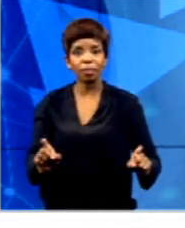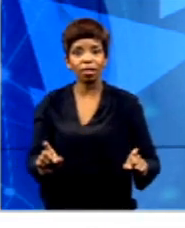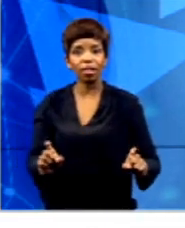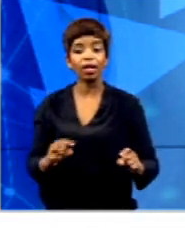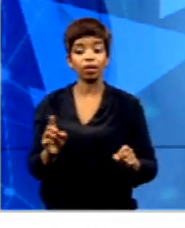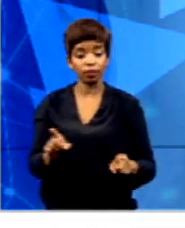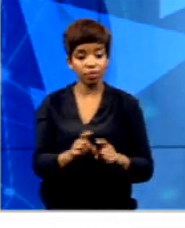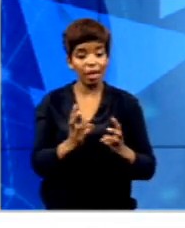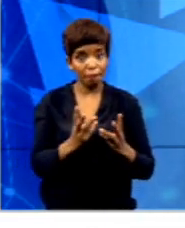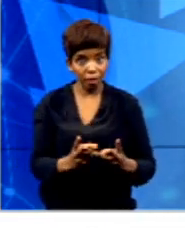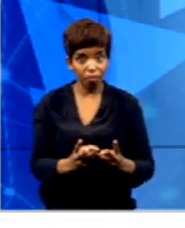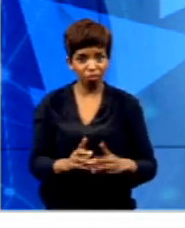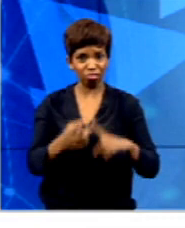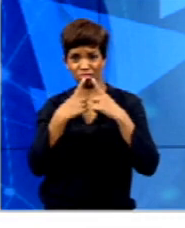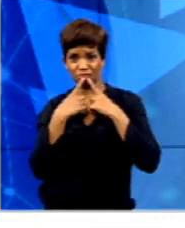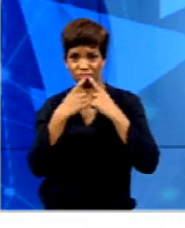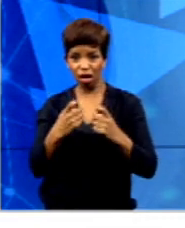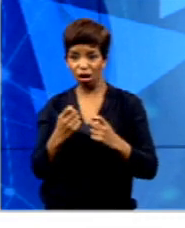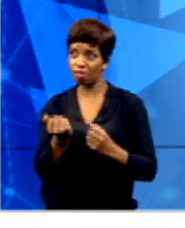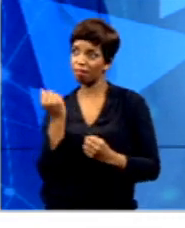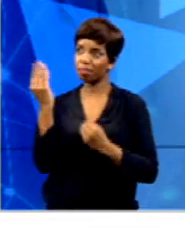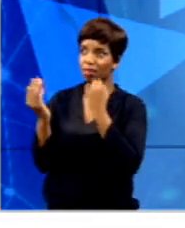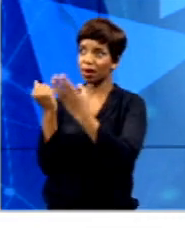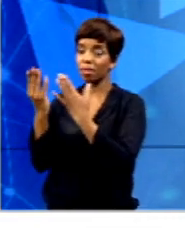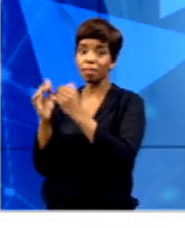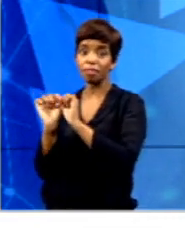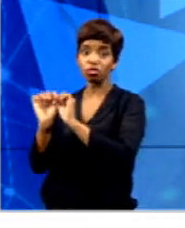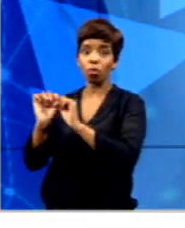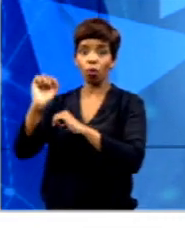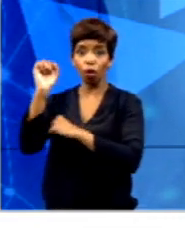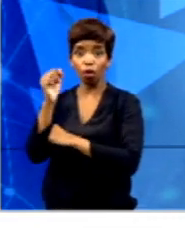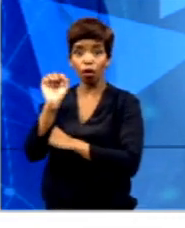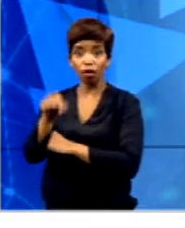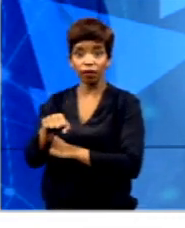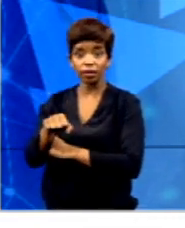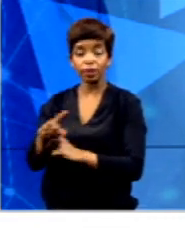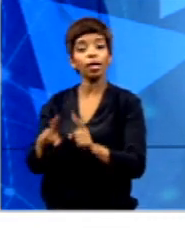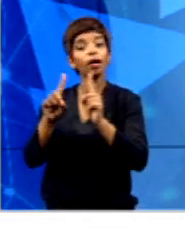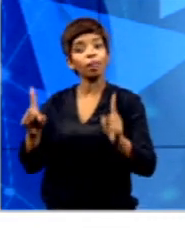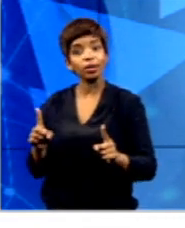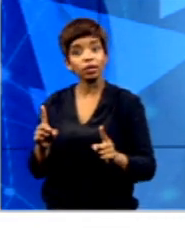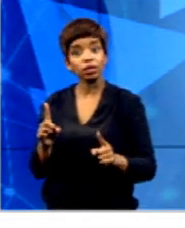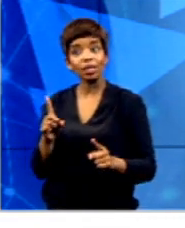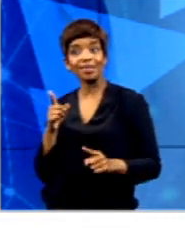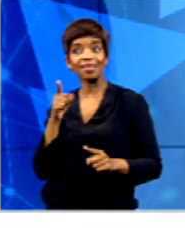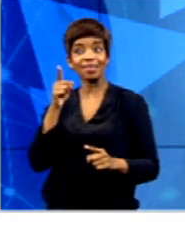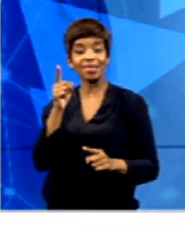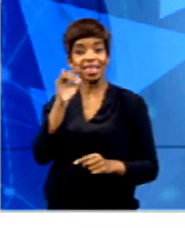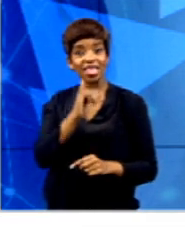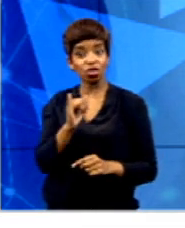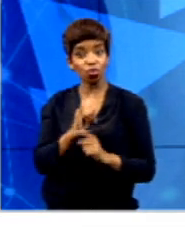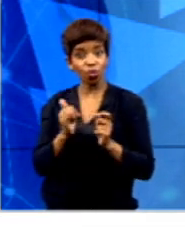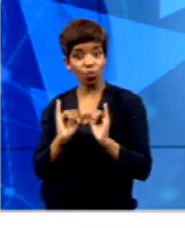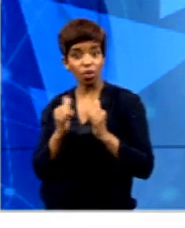have been coming to your office. But is there any obligation on the insurer to